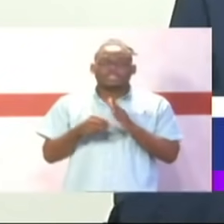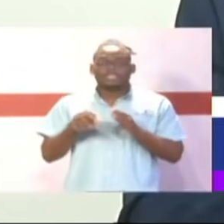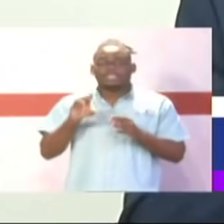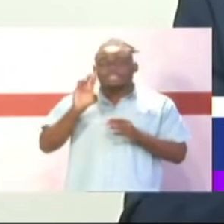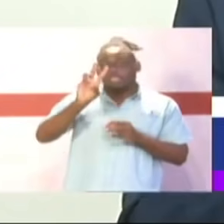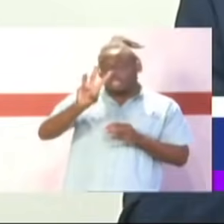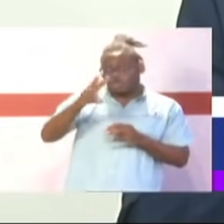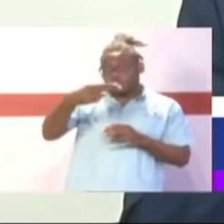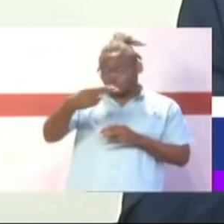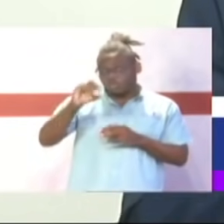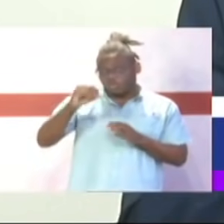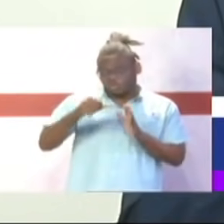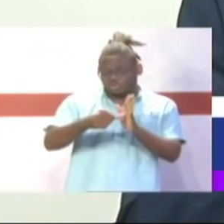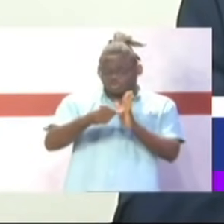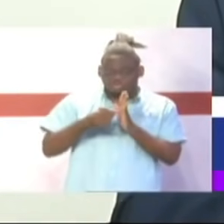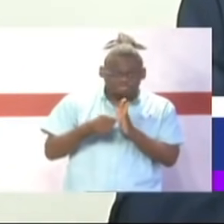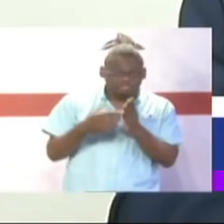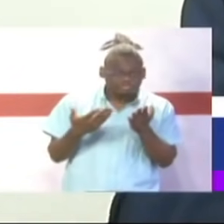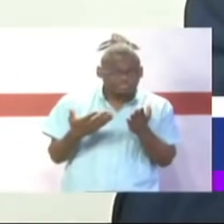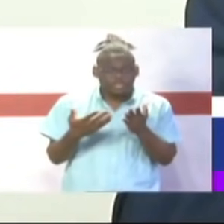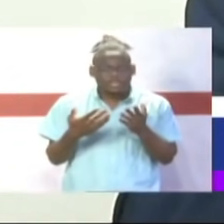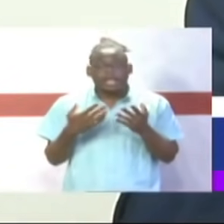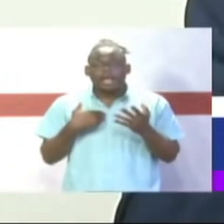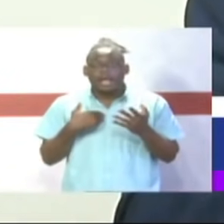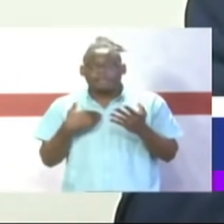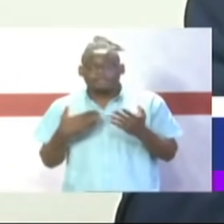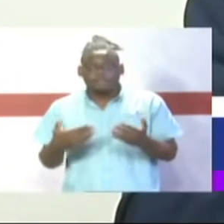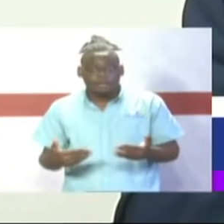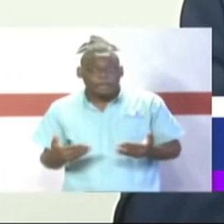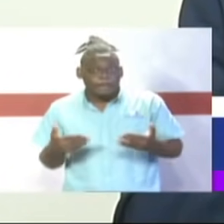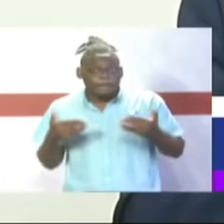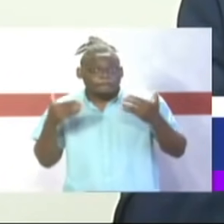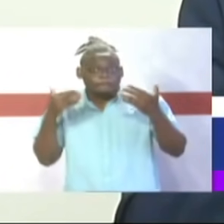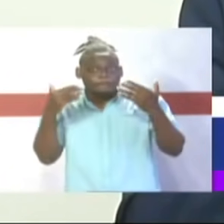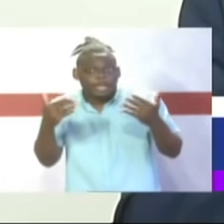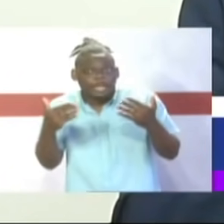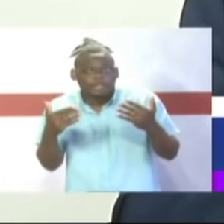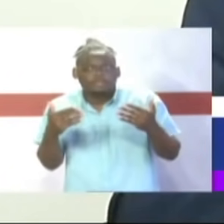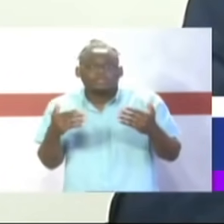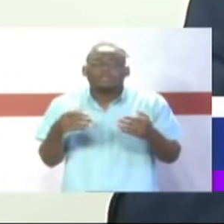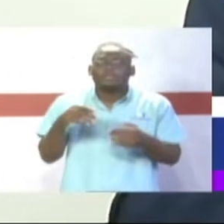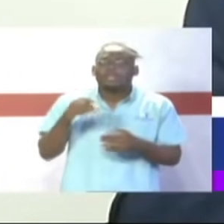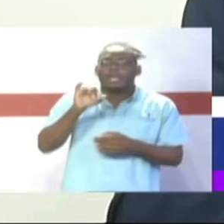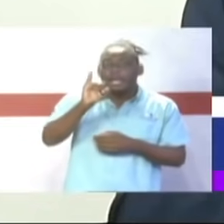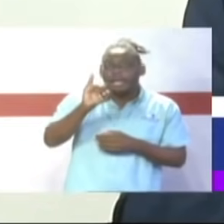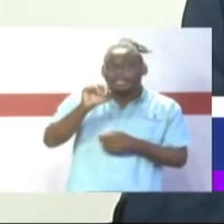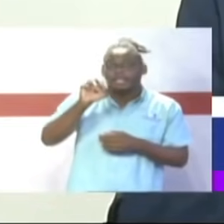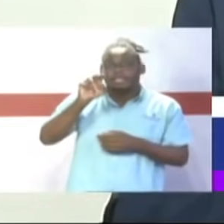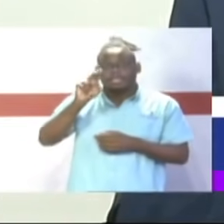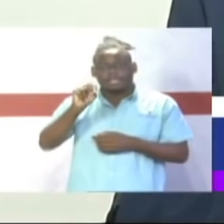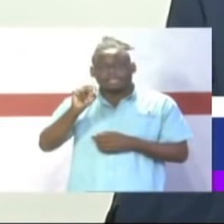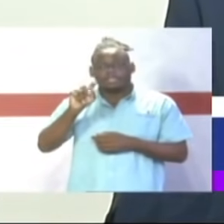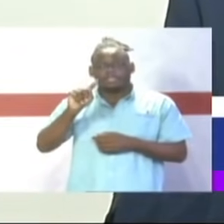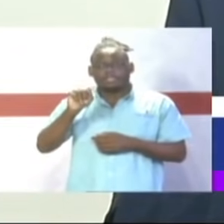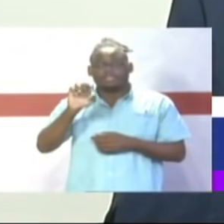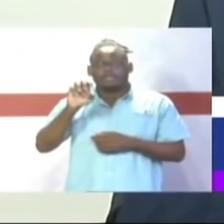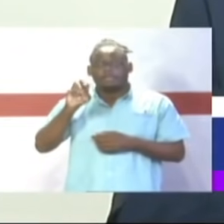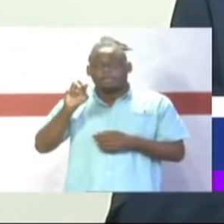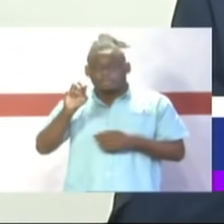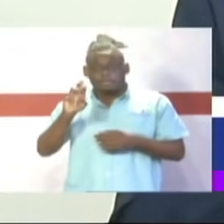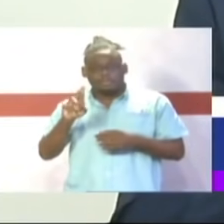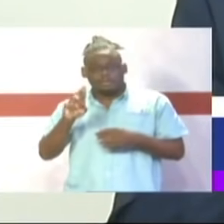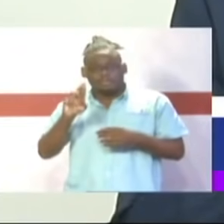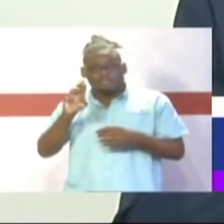interim recommendations, which we have here, these are interim recommendations, meaning they can change. The